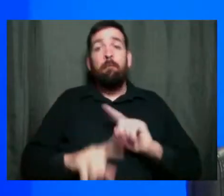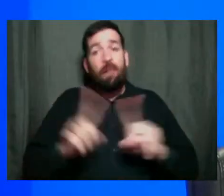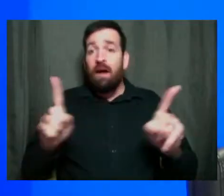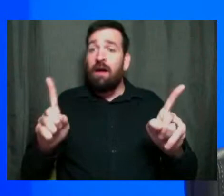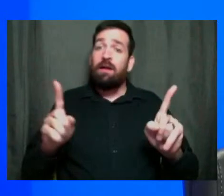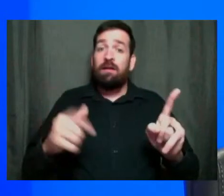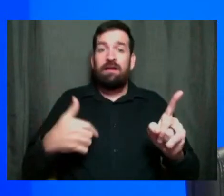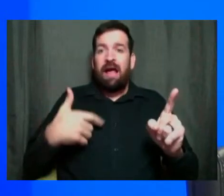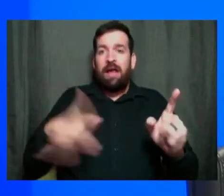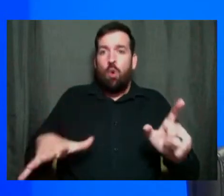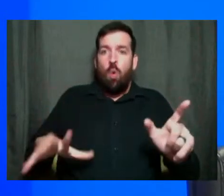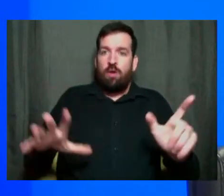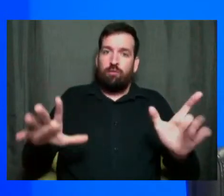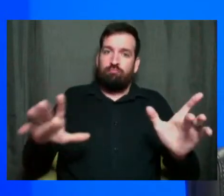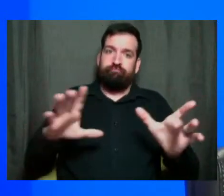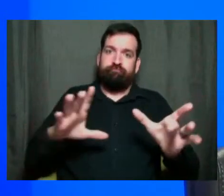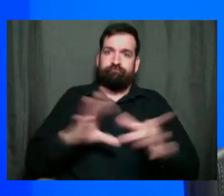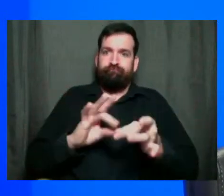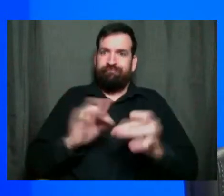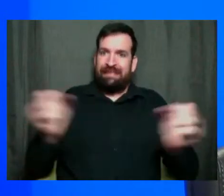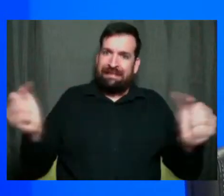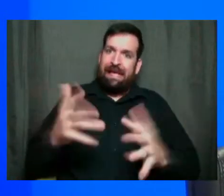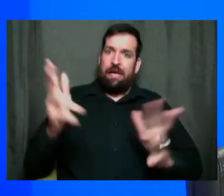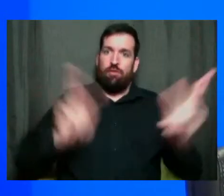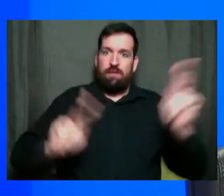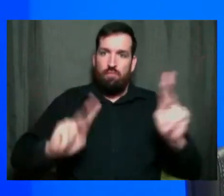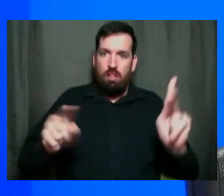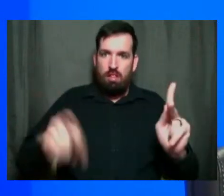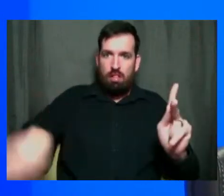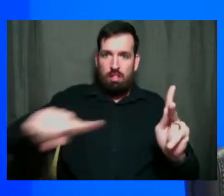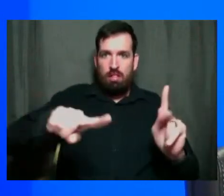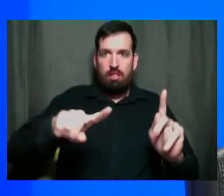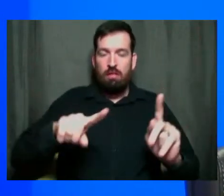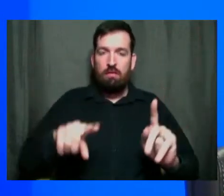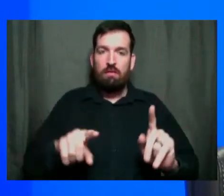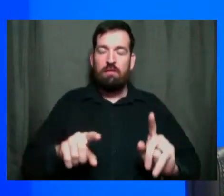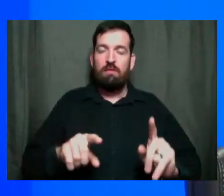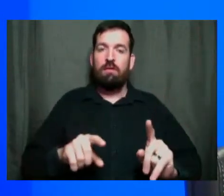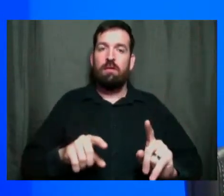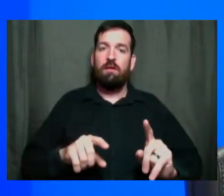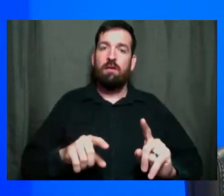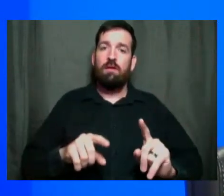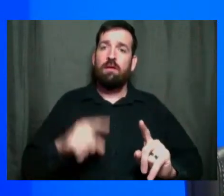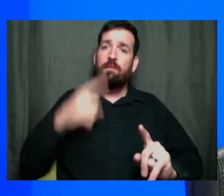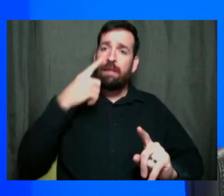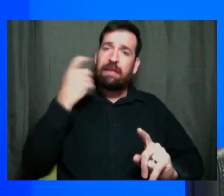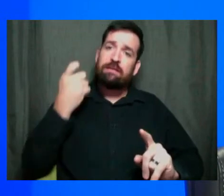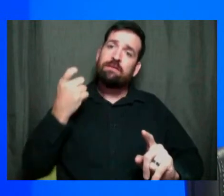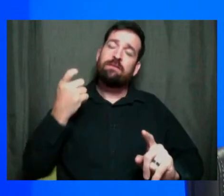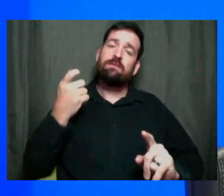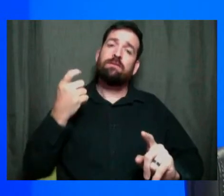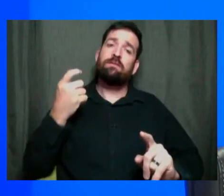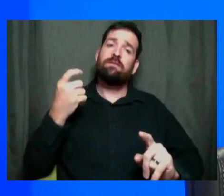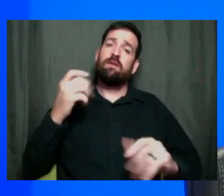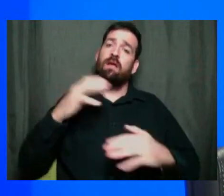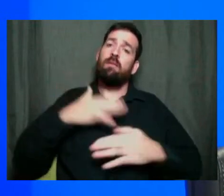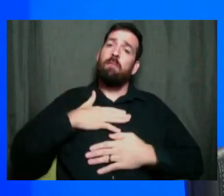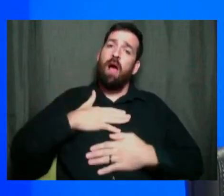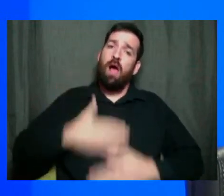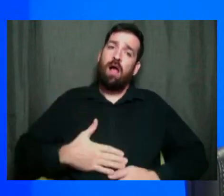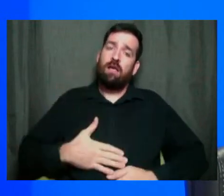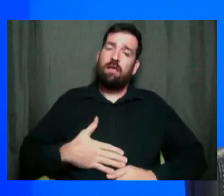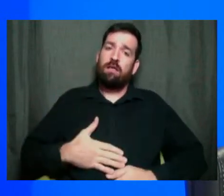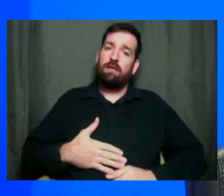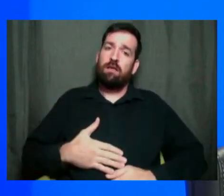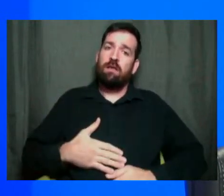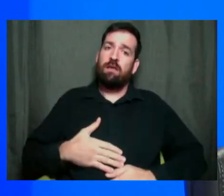say this to, scare patients or, individuals listening, because, the body as a whole knows,